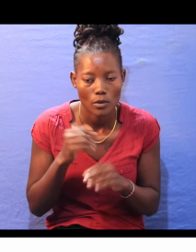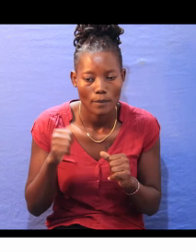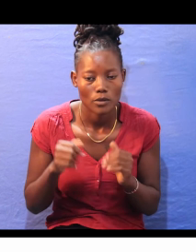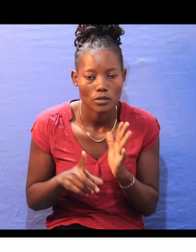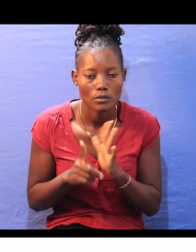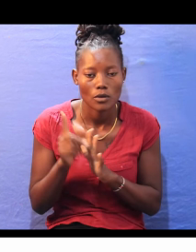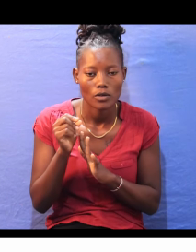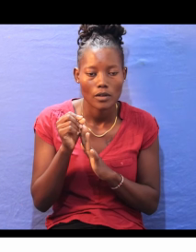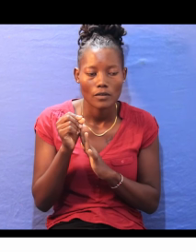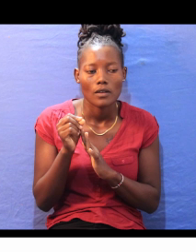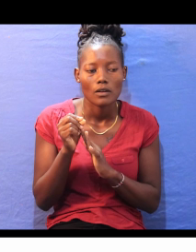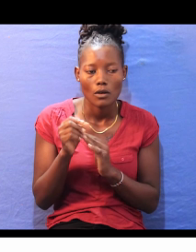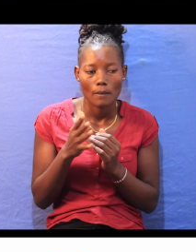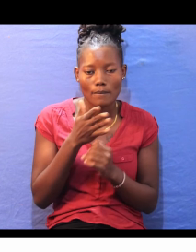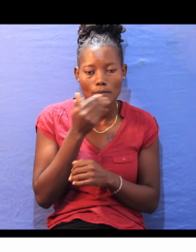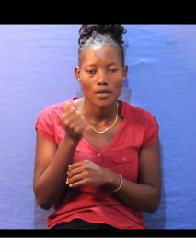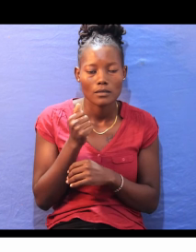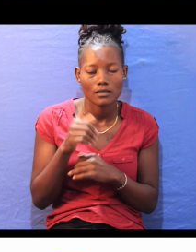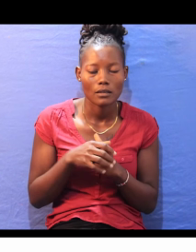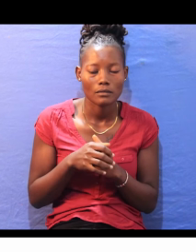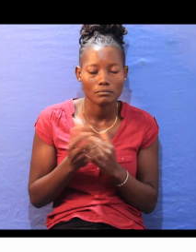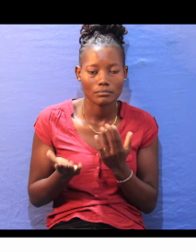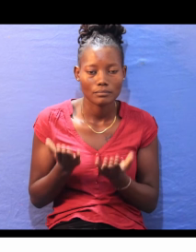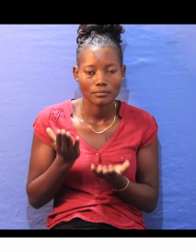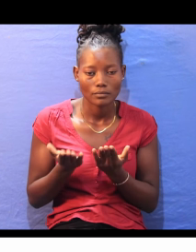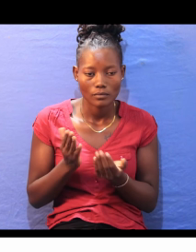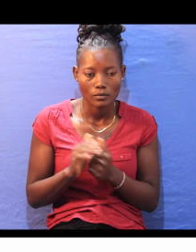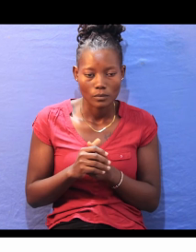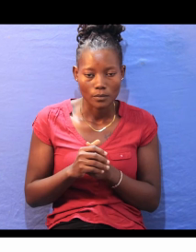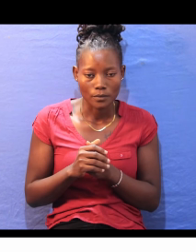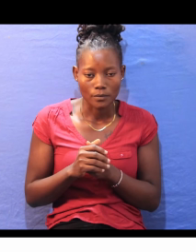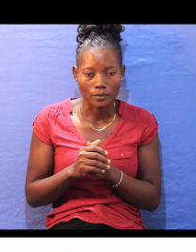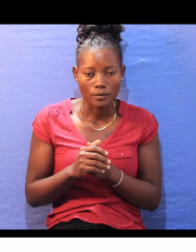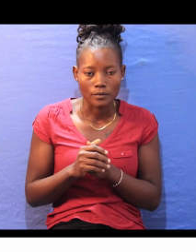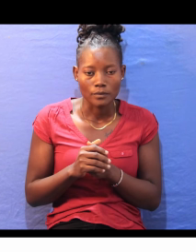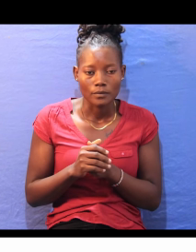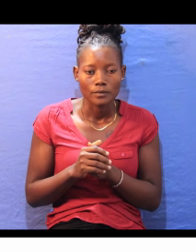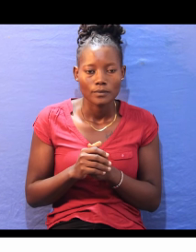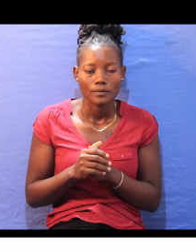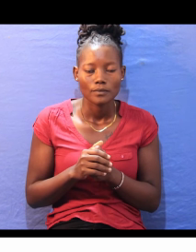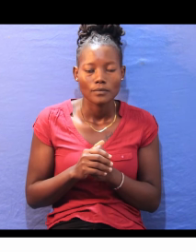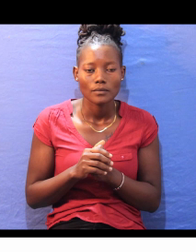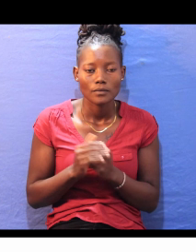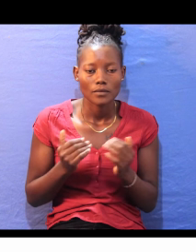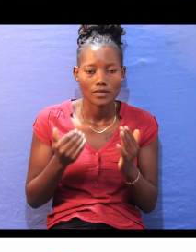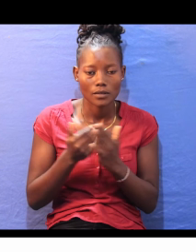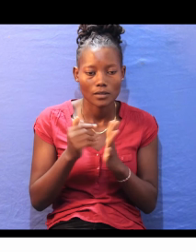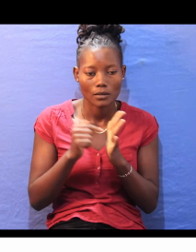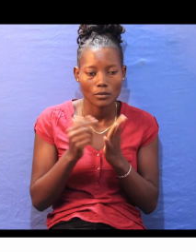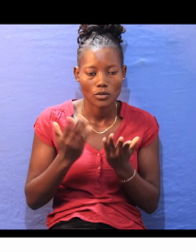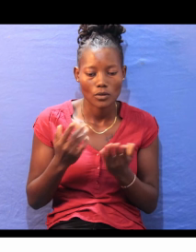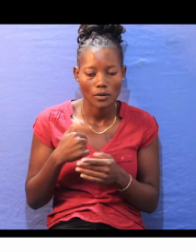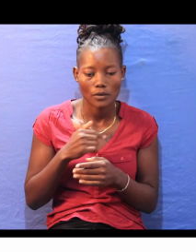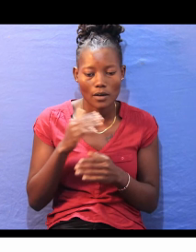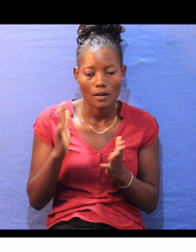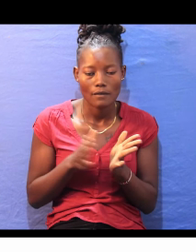show maximal force better, where we can squat more. And then we'll have instances where we are faster and able to